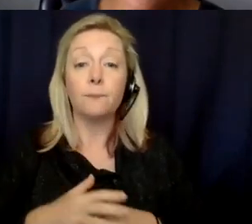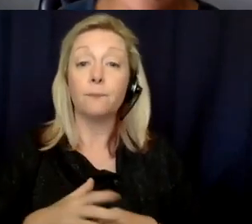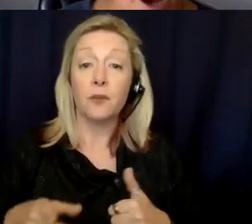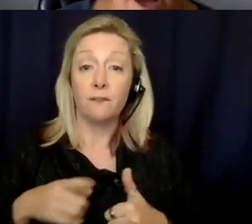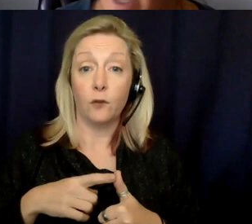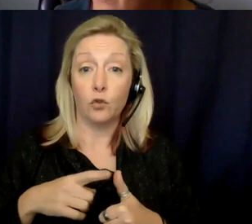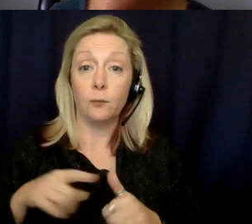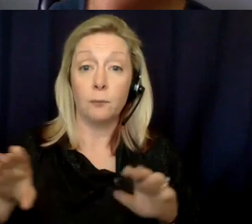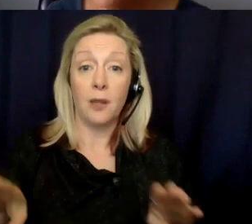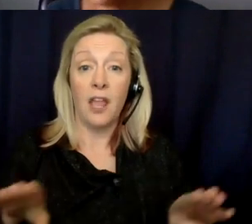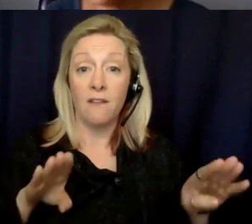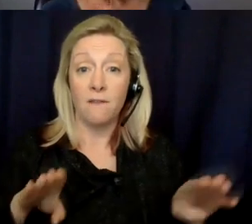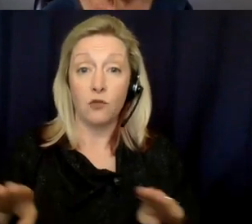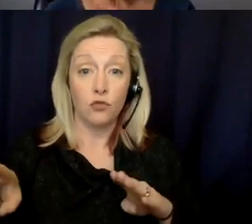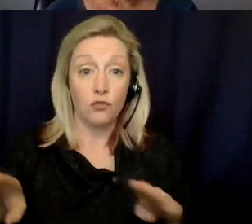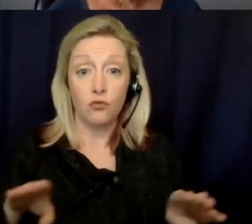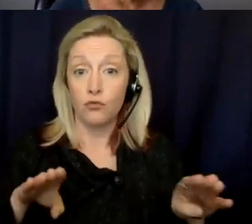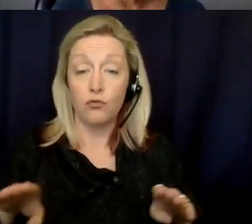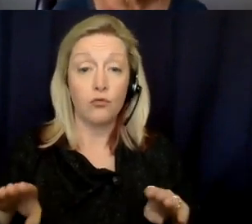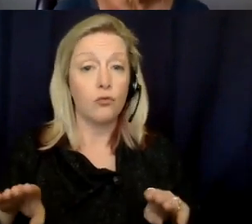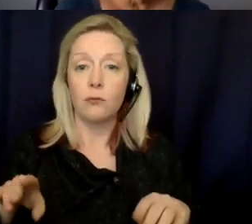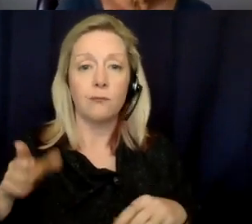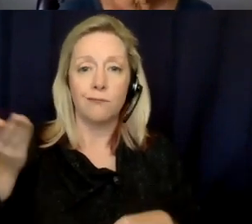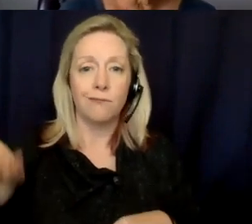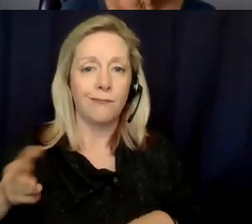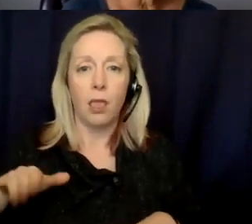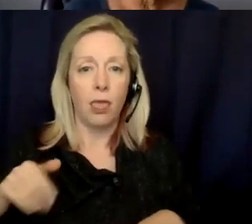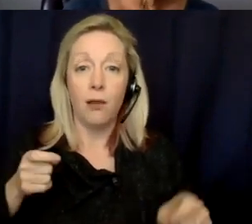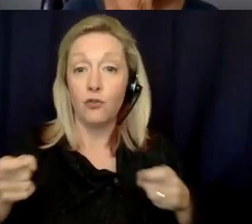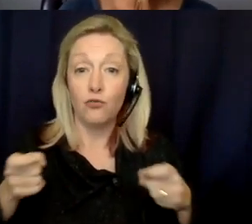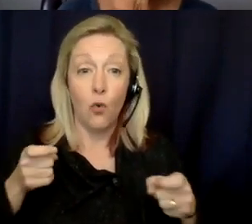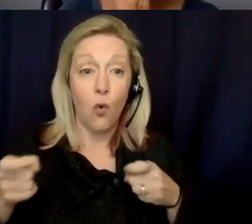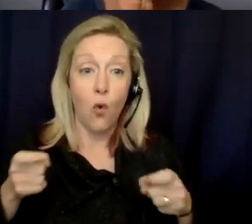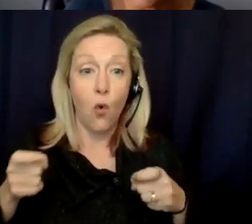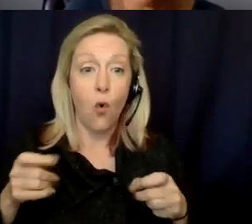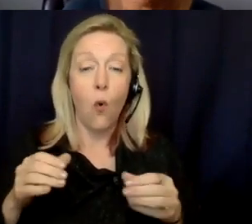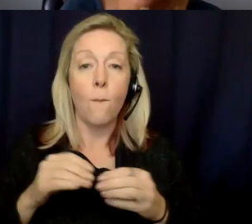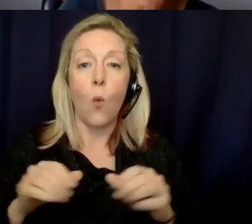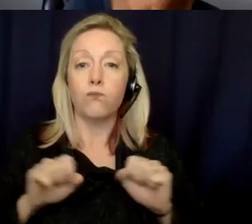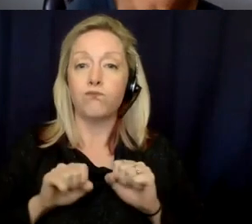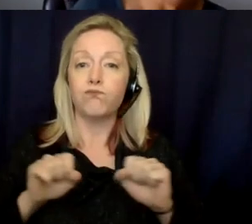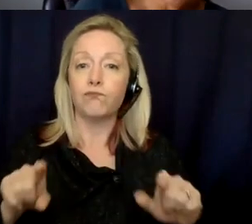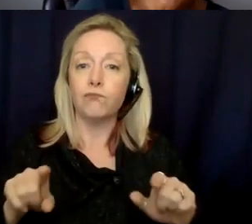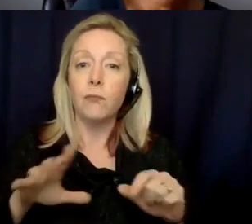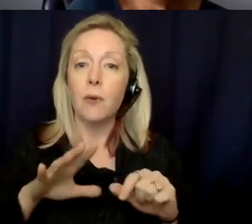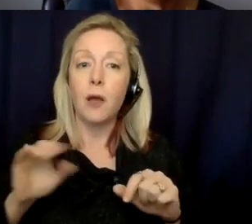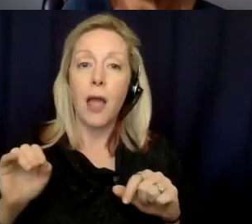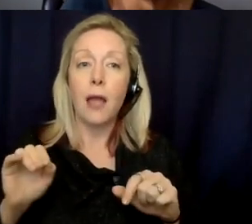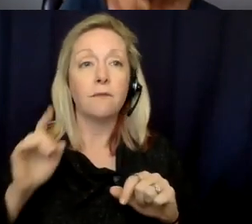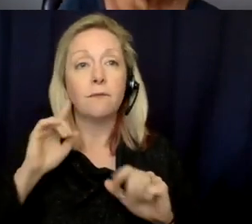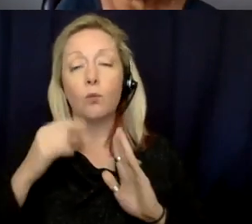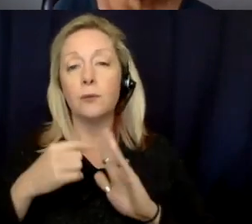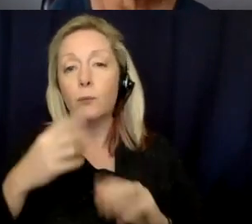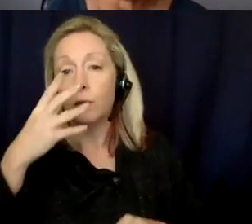behavior is not under the individual's control, but it reflects his general state. So if he's